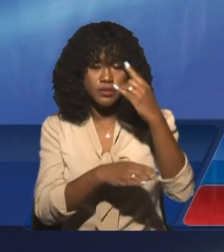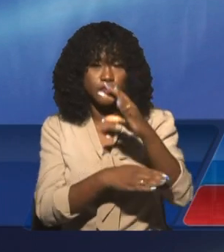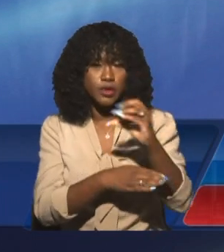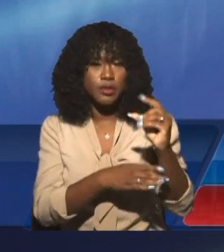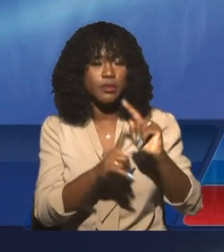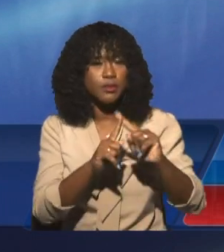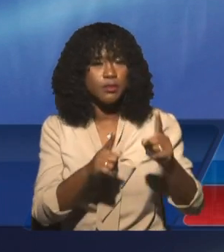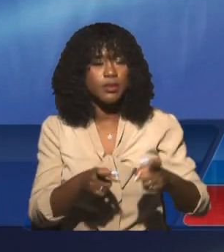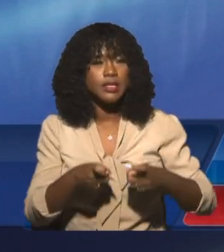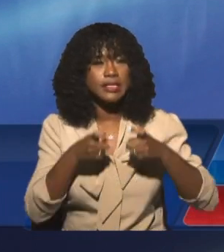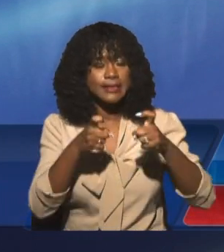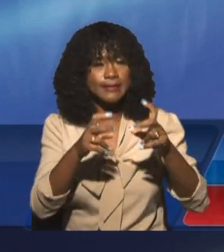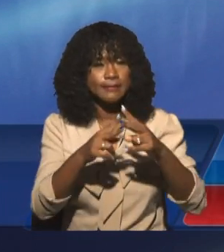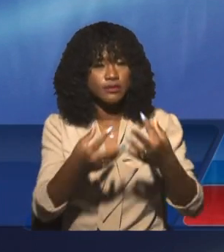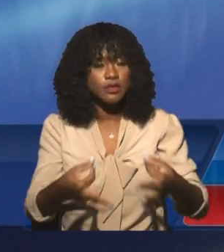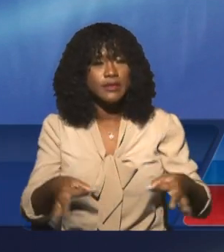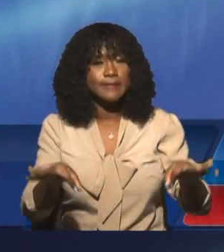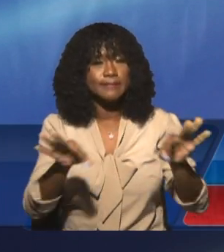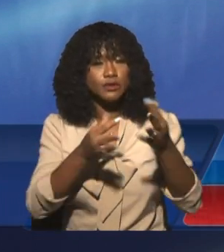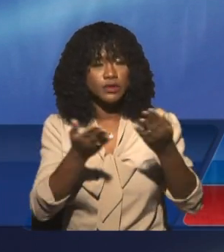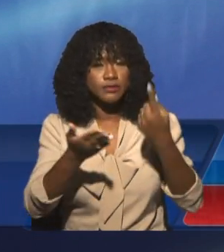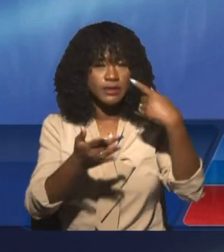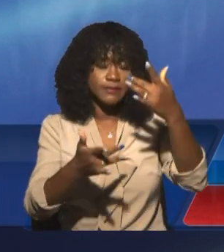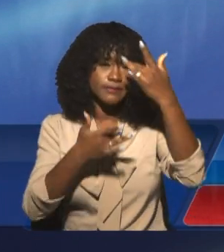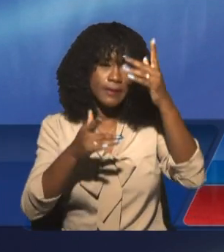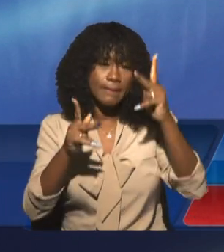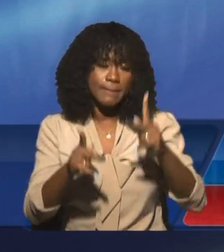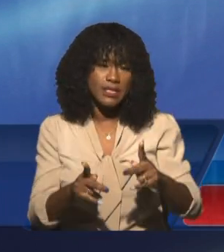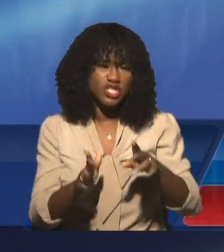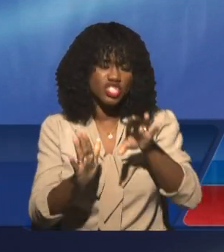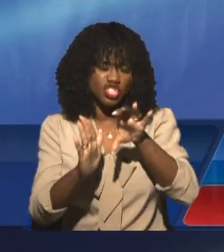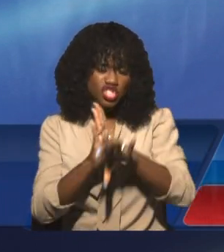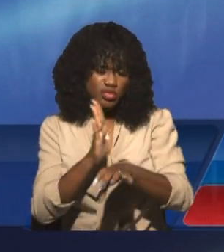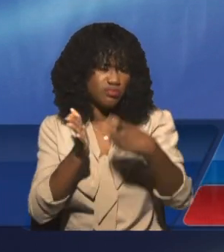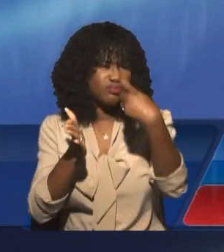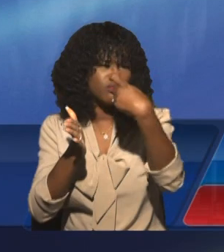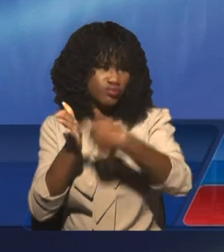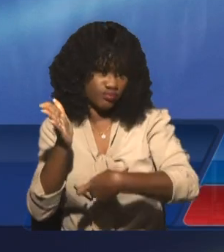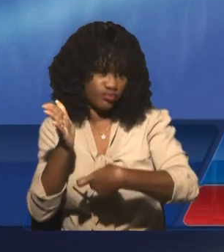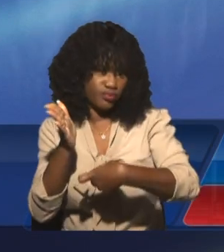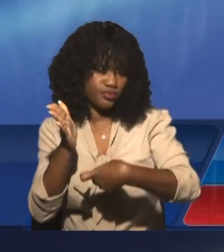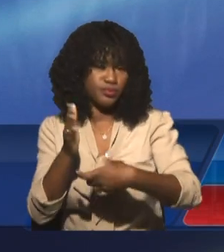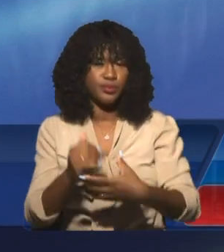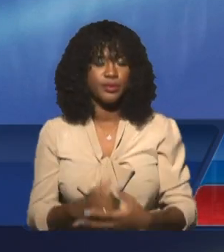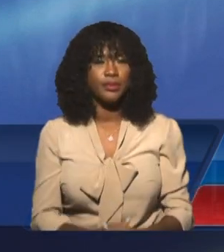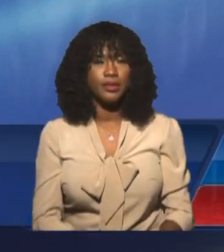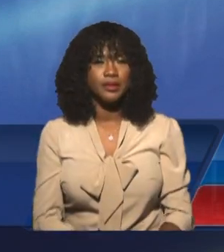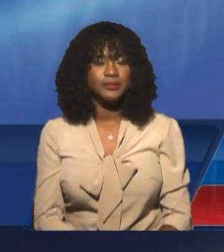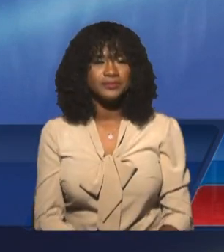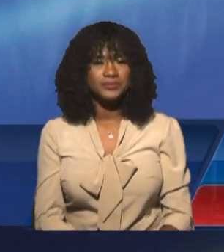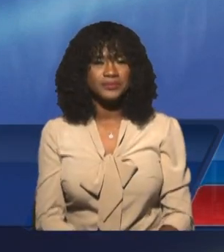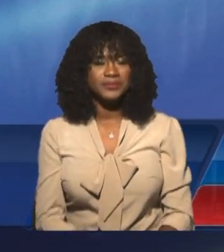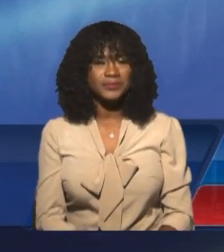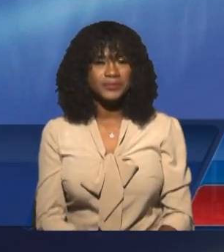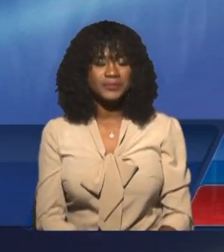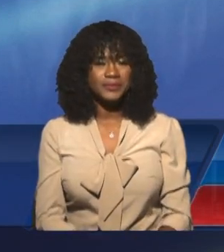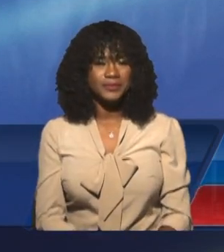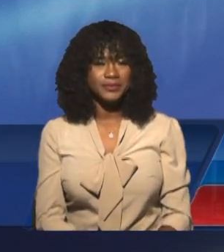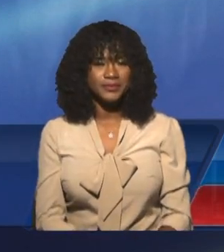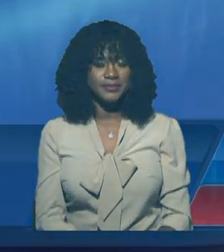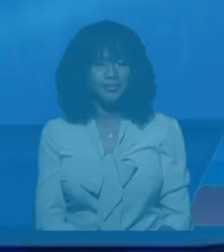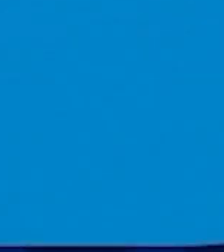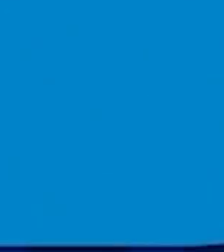but provides critical services to patients at an affordable price. Sunil Lalla has the latest in tonight's Business Insight